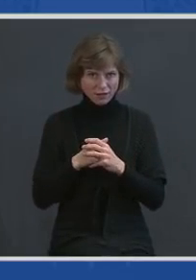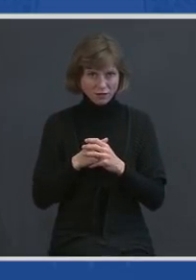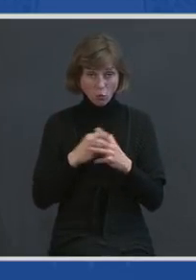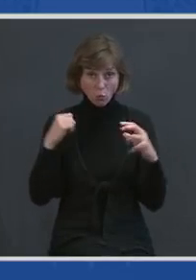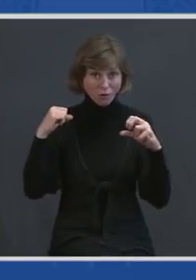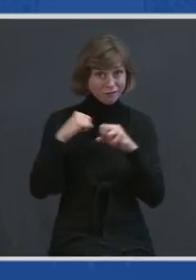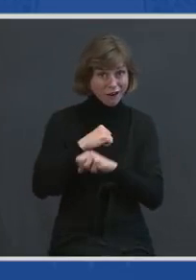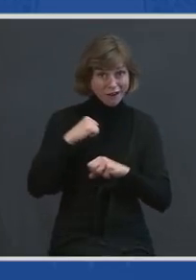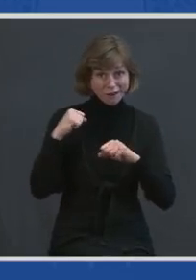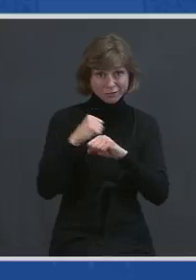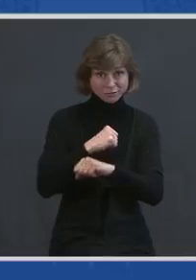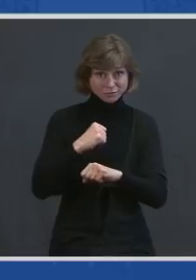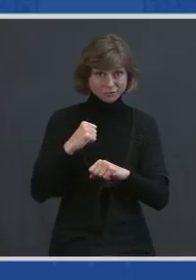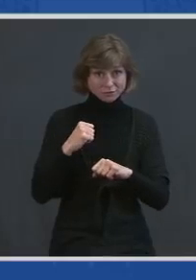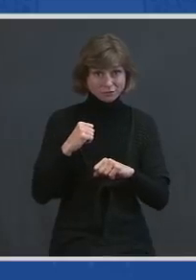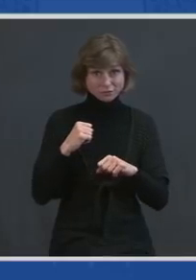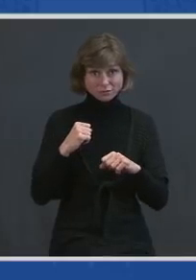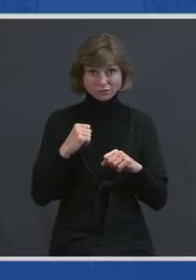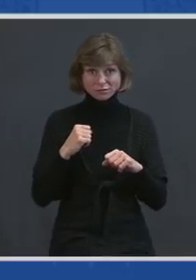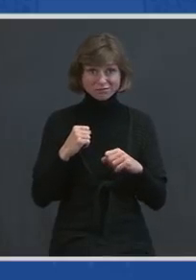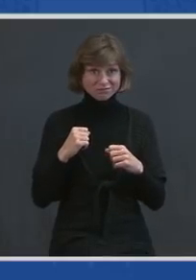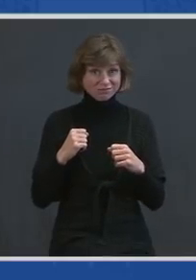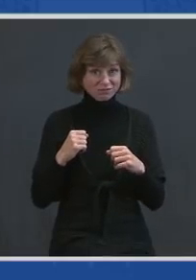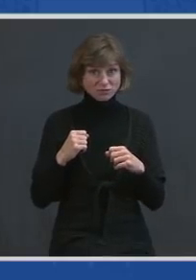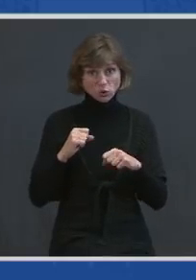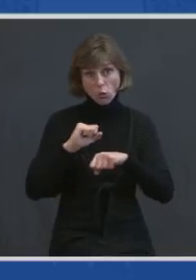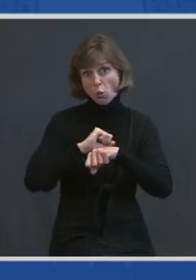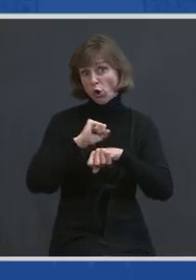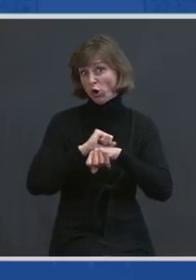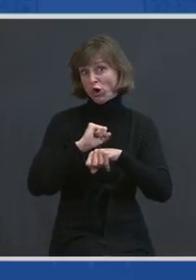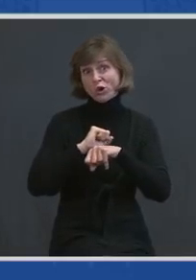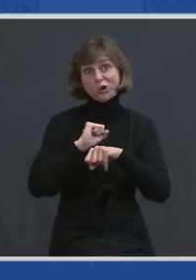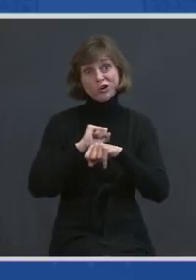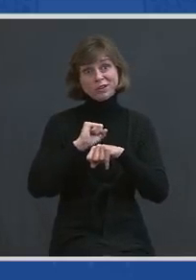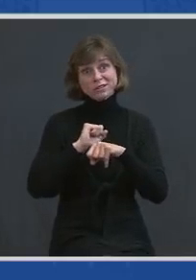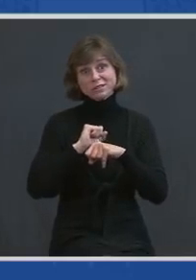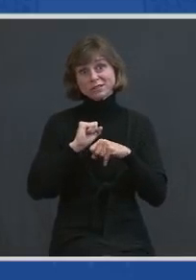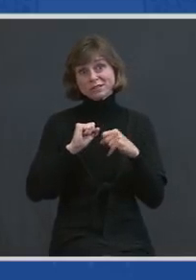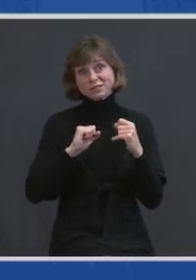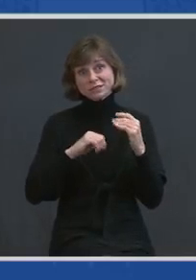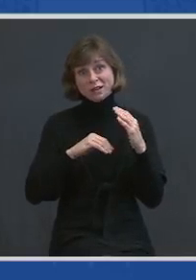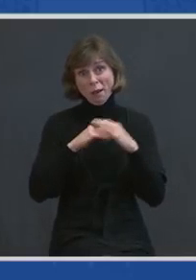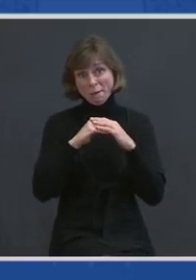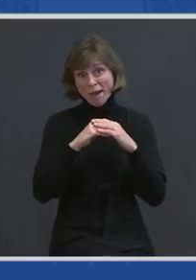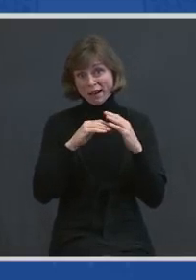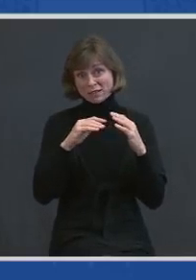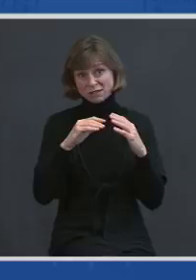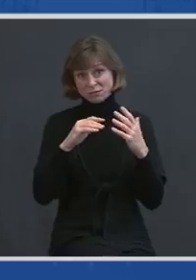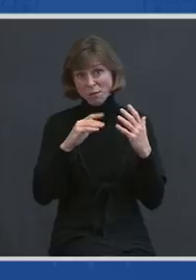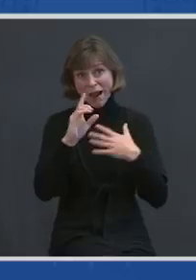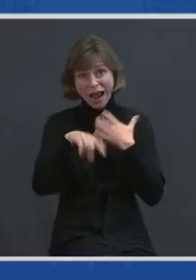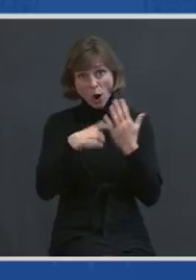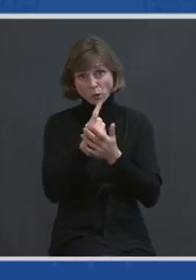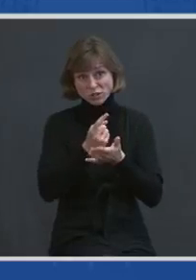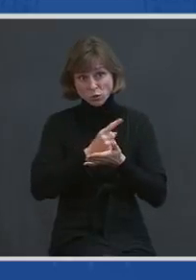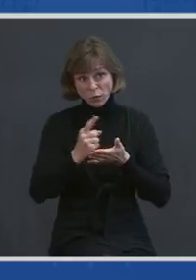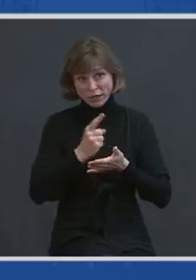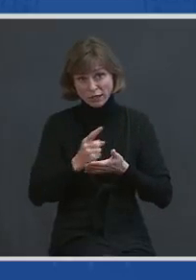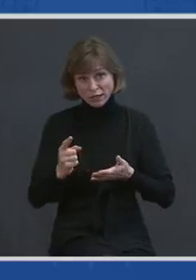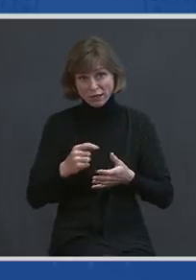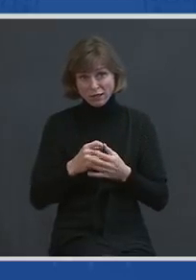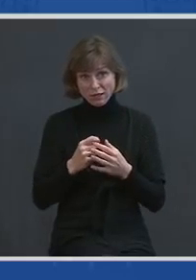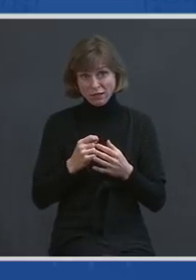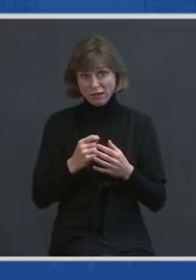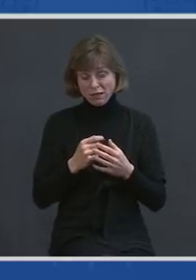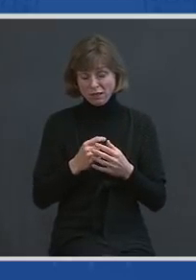to work a maximum of less than 40 hours a week, you know, and as I